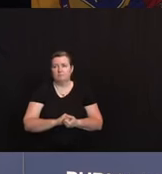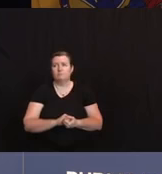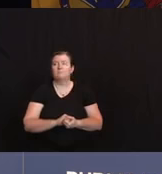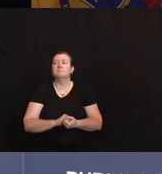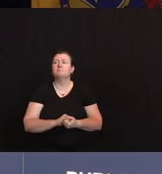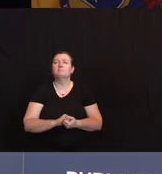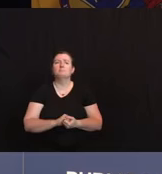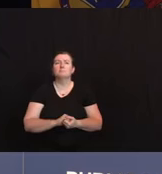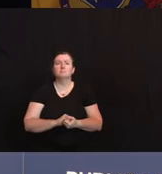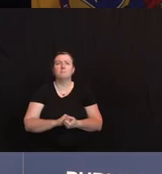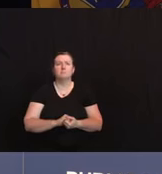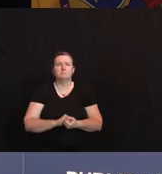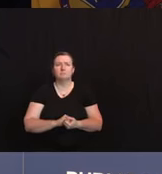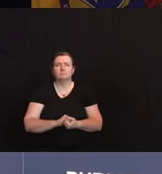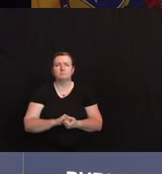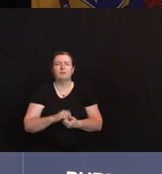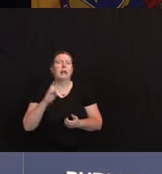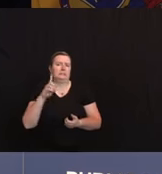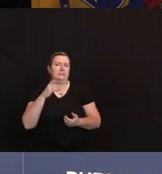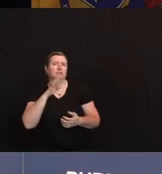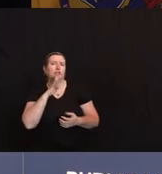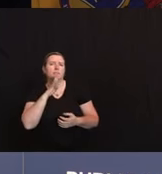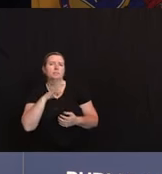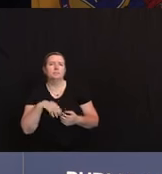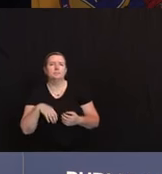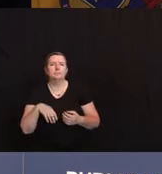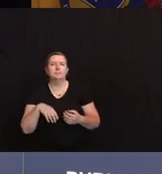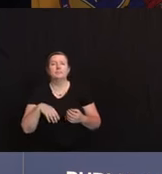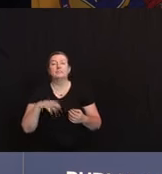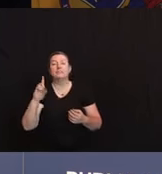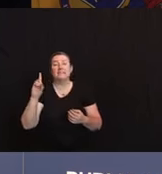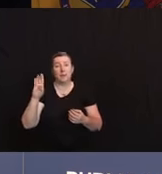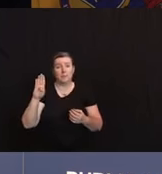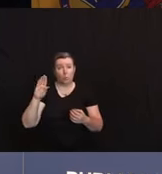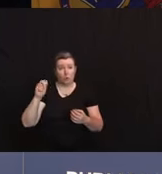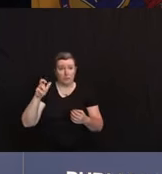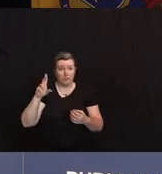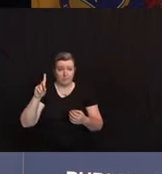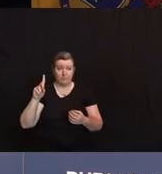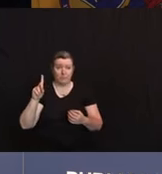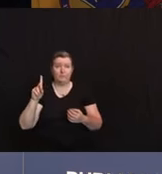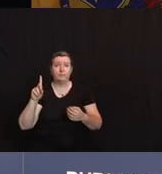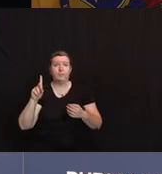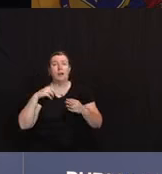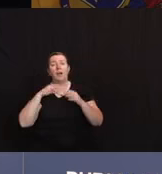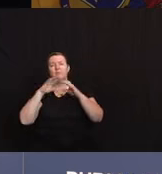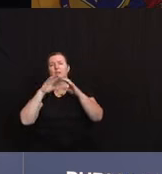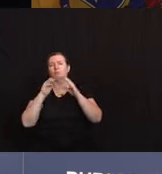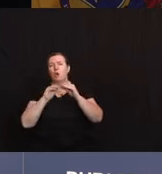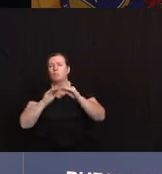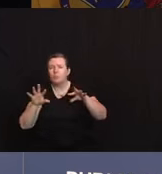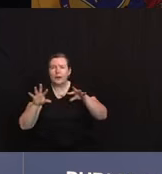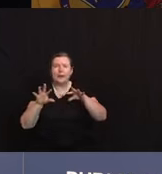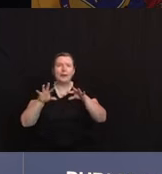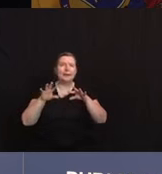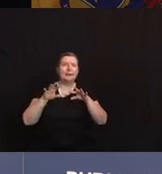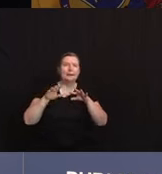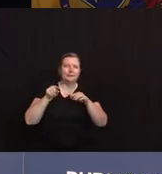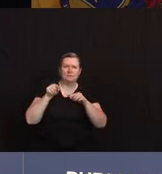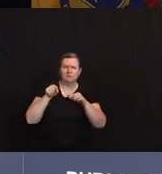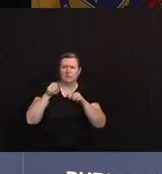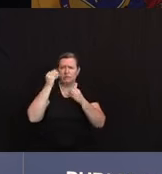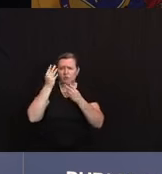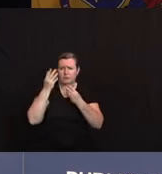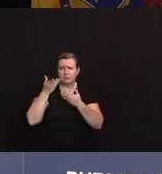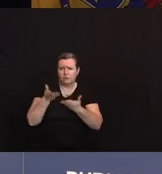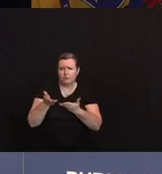that we have on our dashboard is we do list the long-term care facility outbreaks every day. We update the list of all the